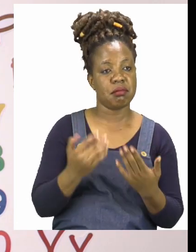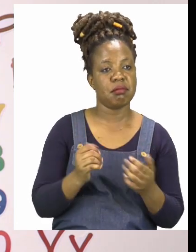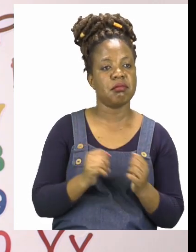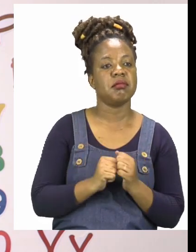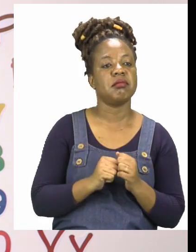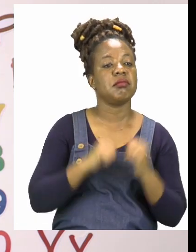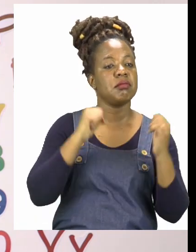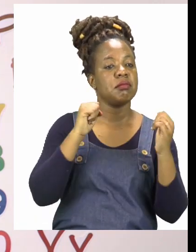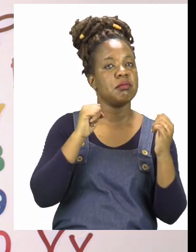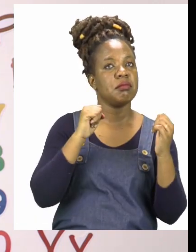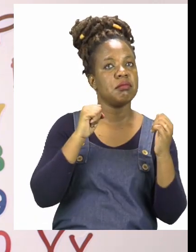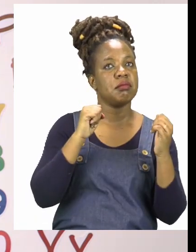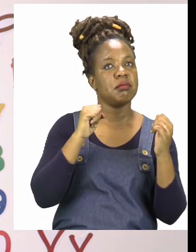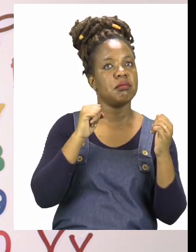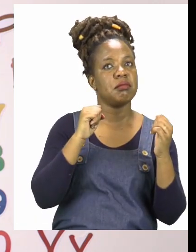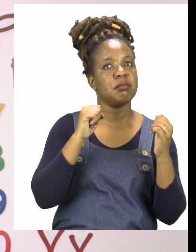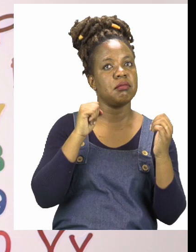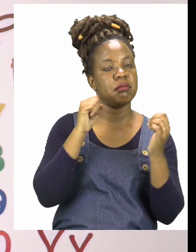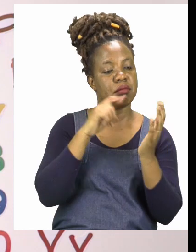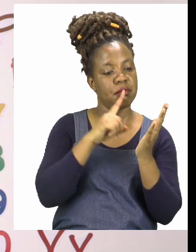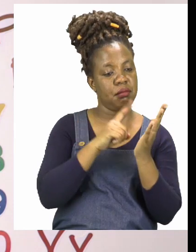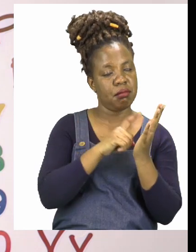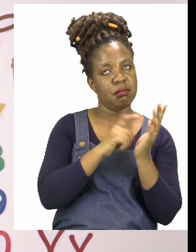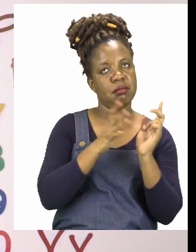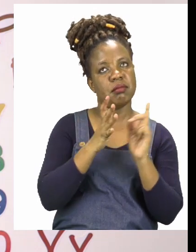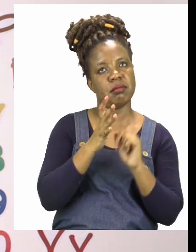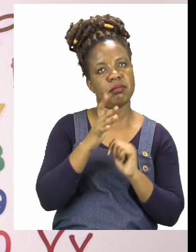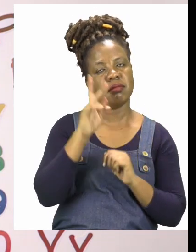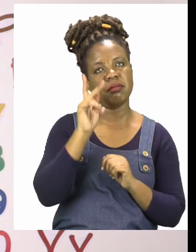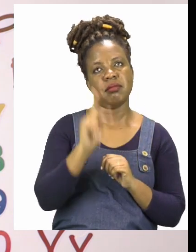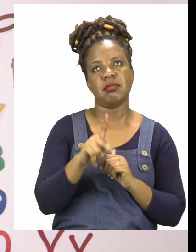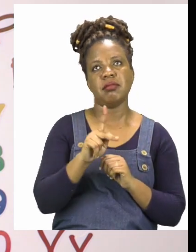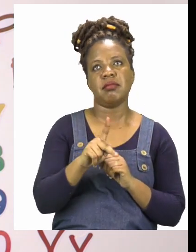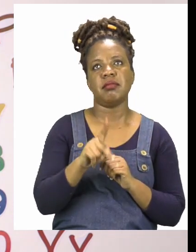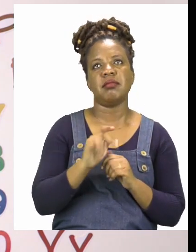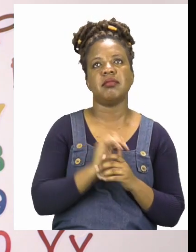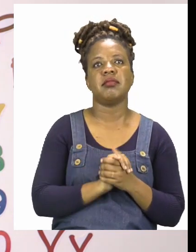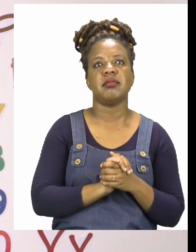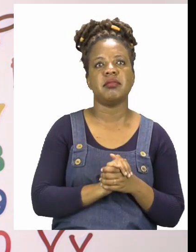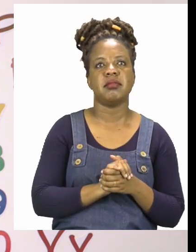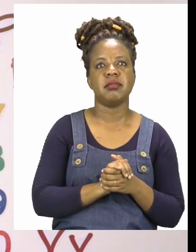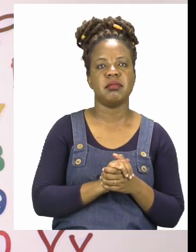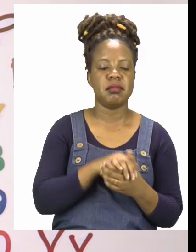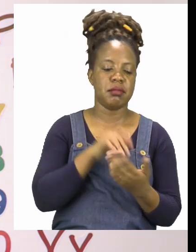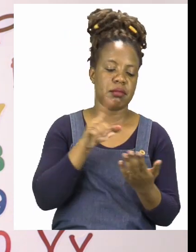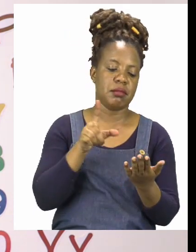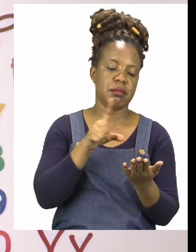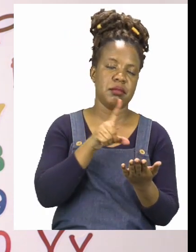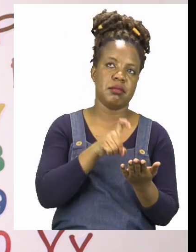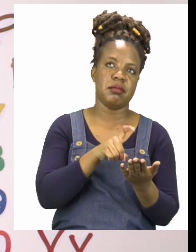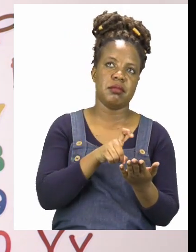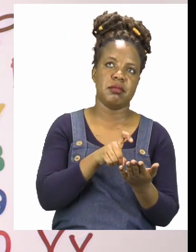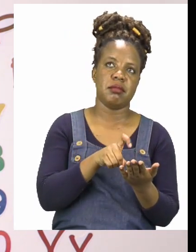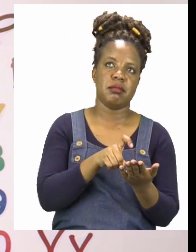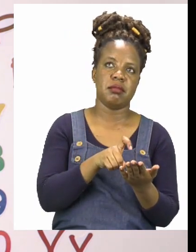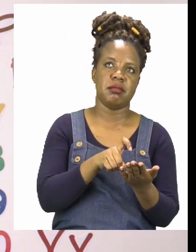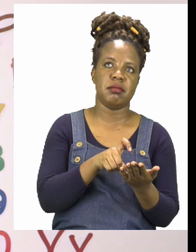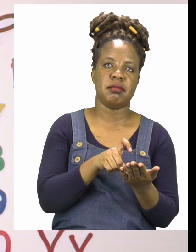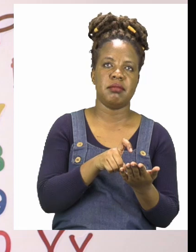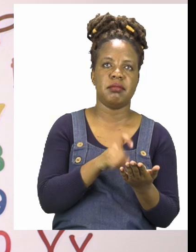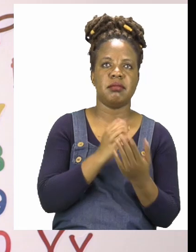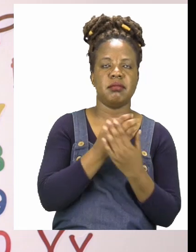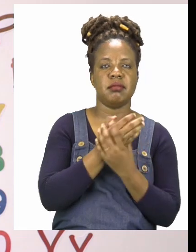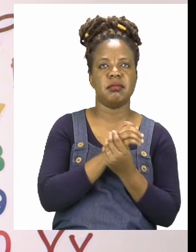us to finish by sanitizing. So please take your sanitizer.